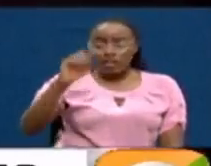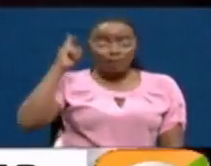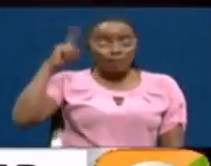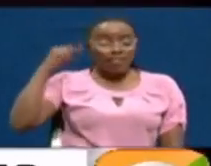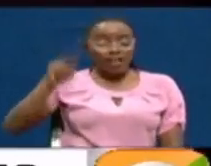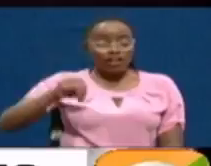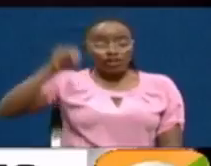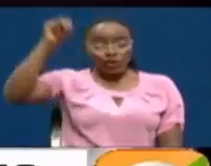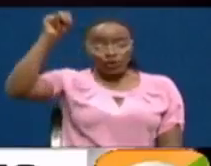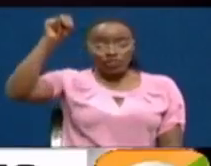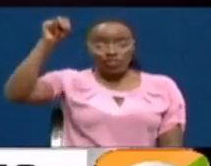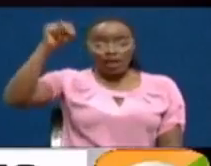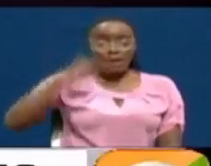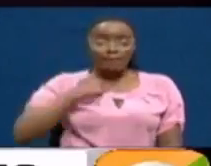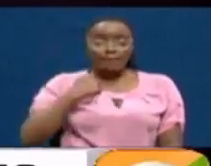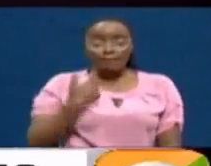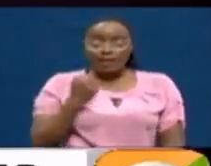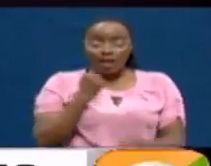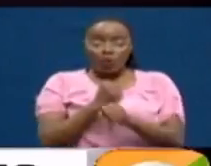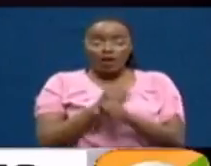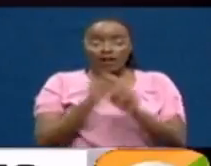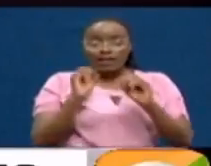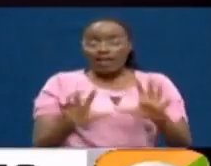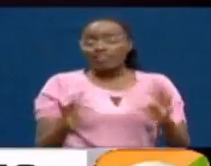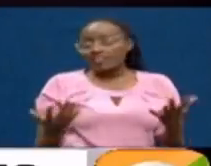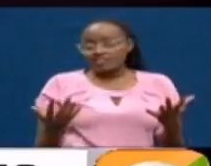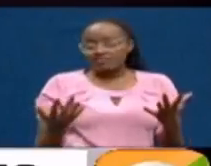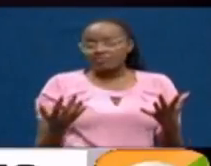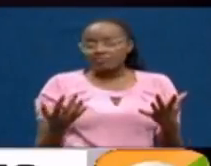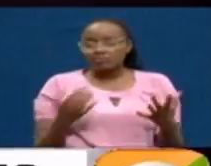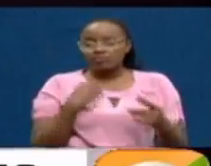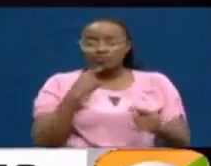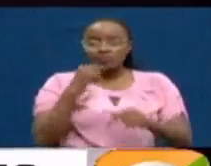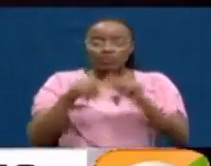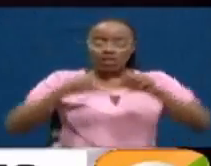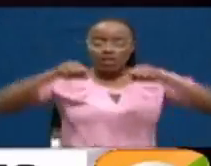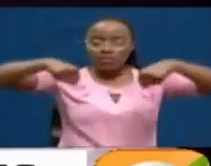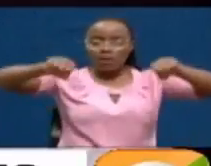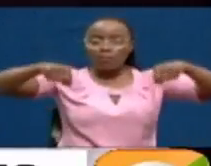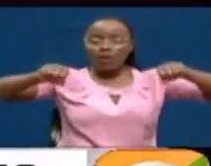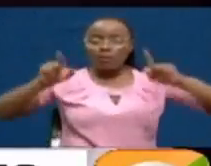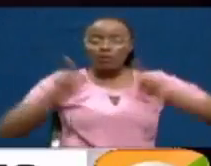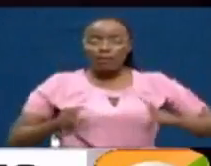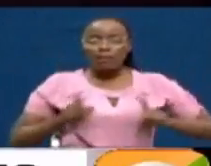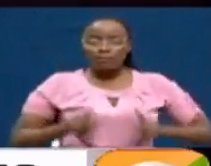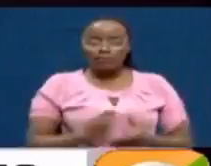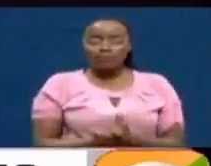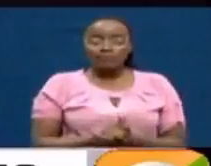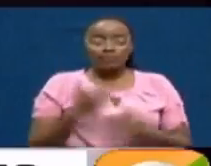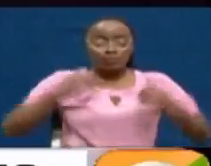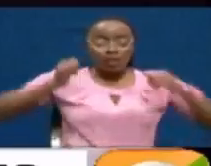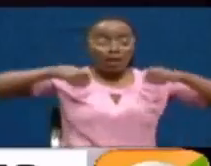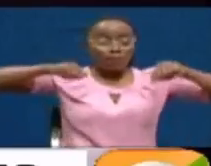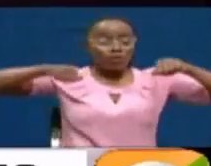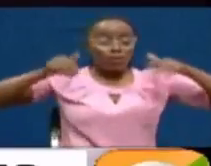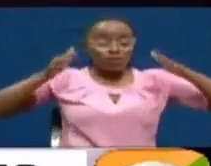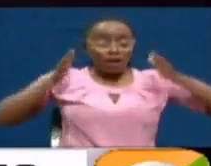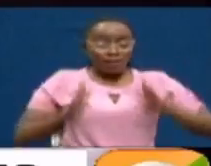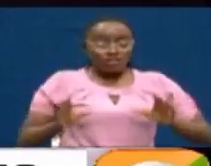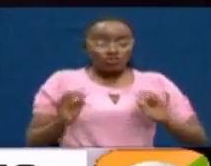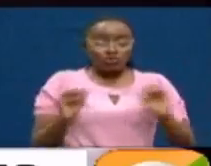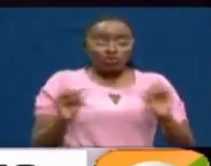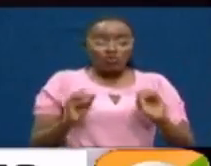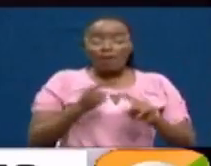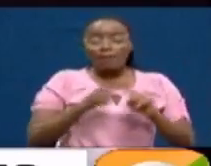North. I'm an employed youth, but I'll be speaking on behalf of the boda boda operators. I'm not a boda boda operator, but